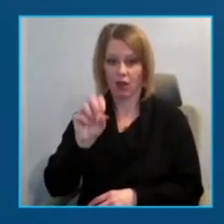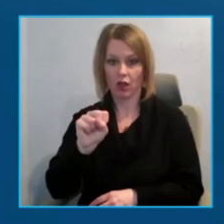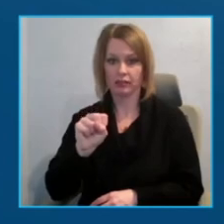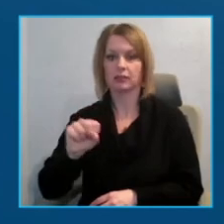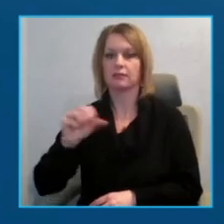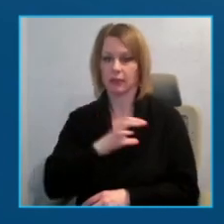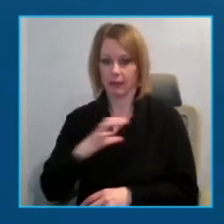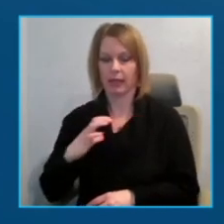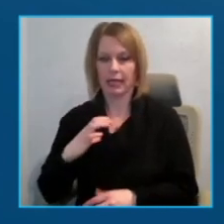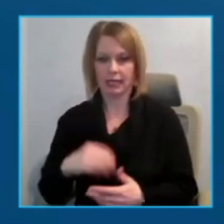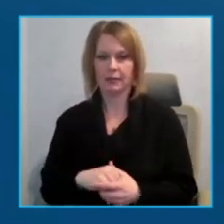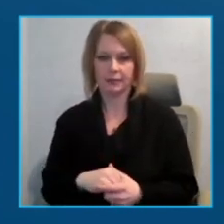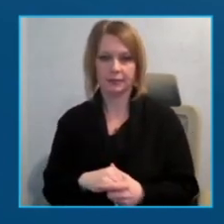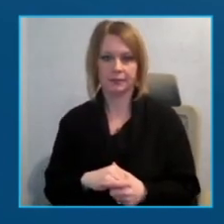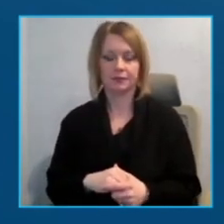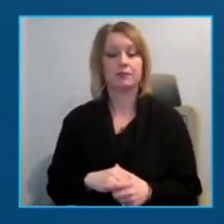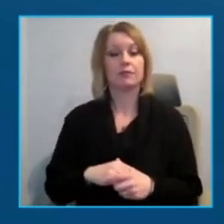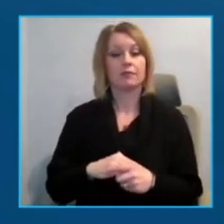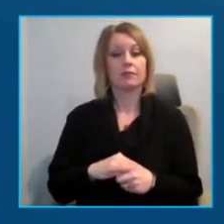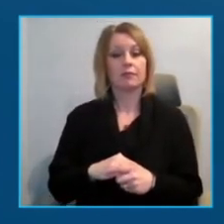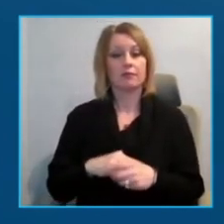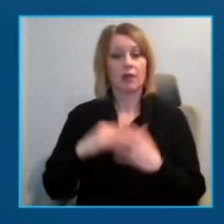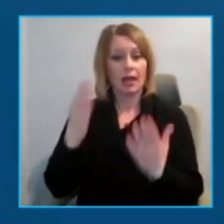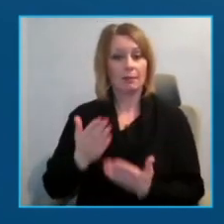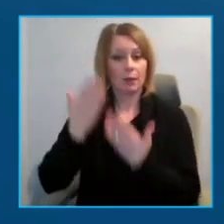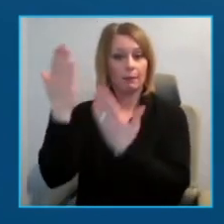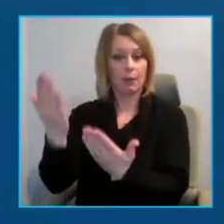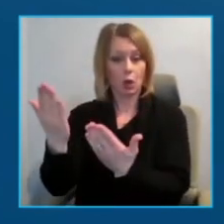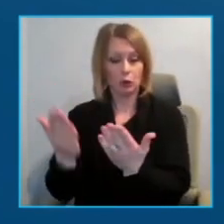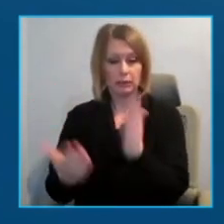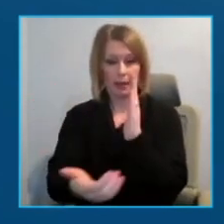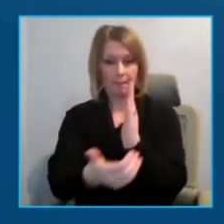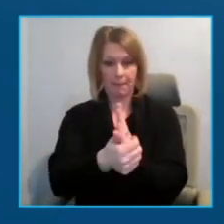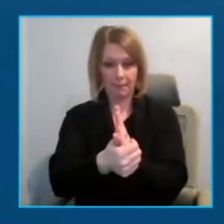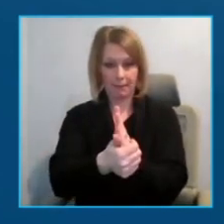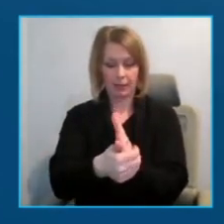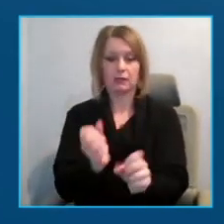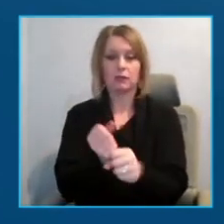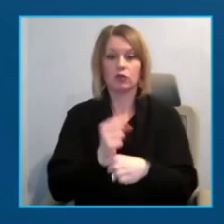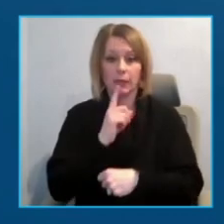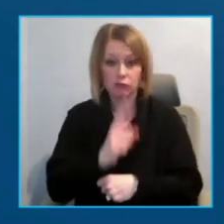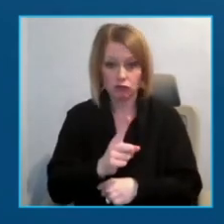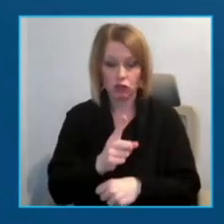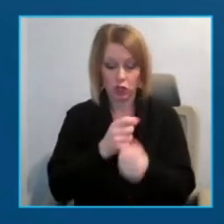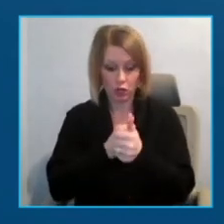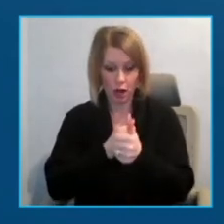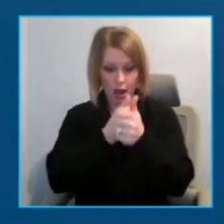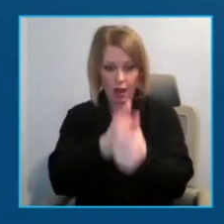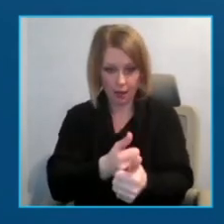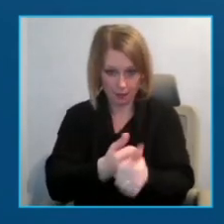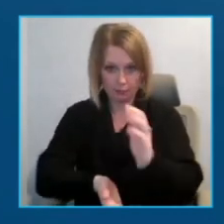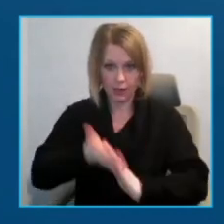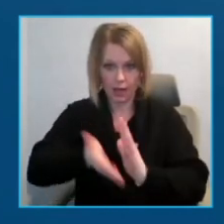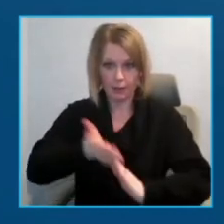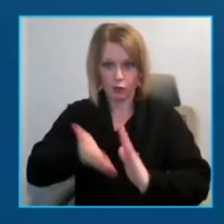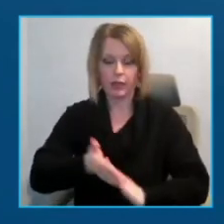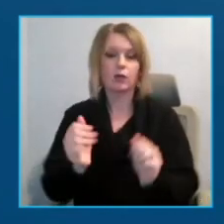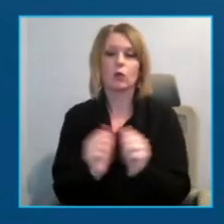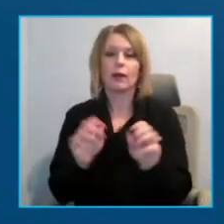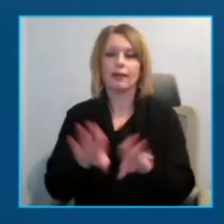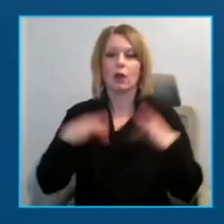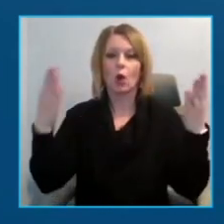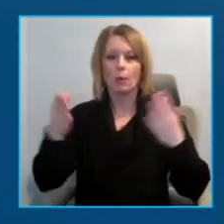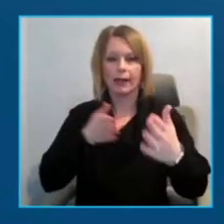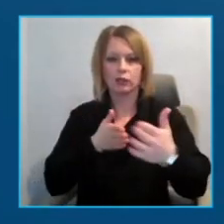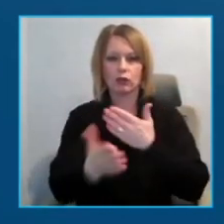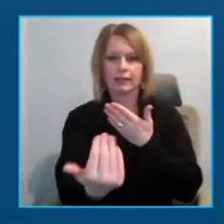bylaws and proposed amendments to ensure that it is operating in accordance with an open and transparent manner and